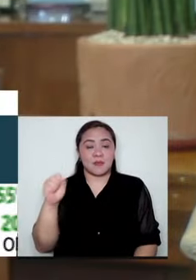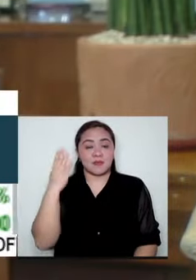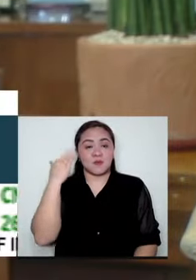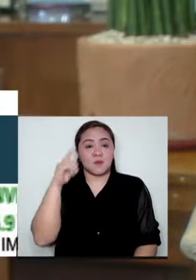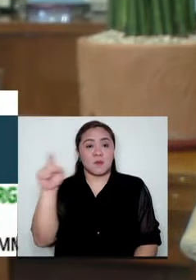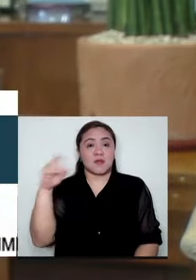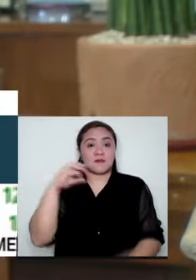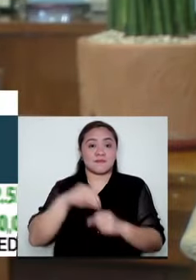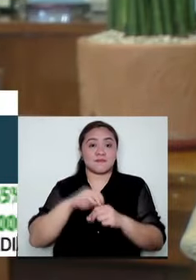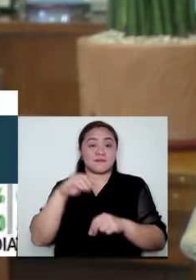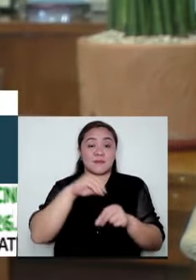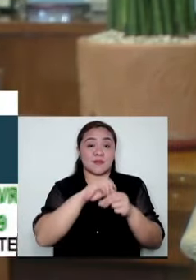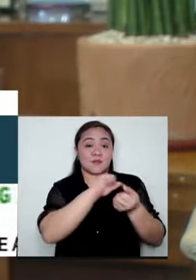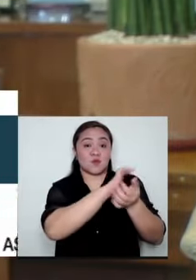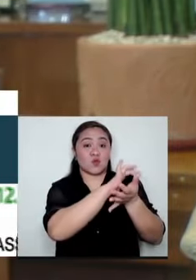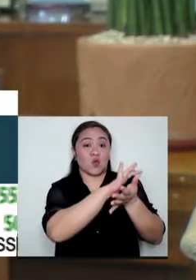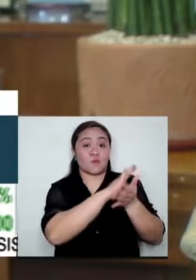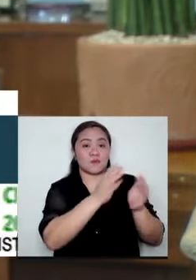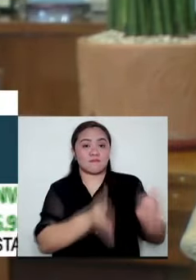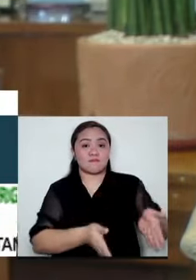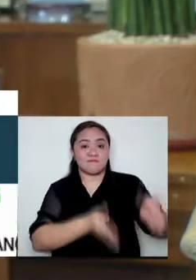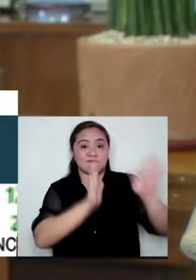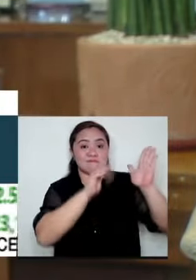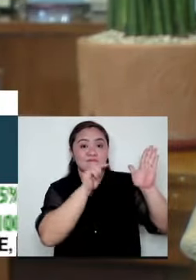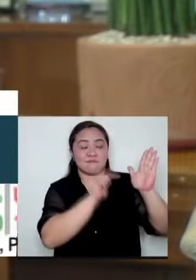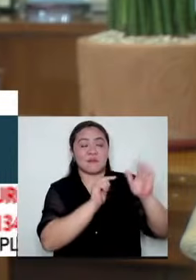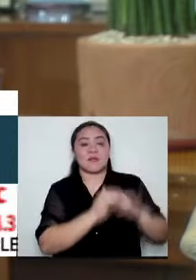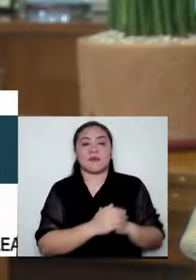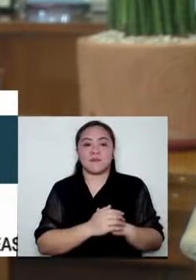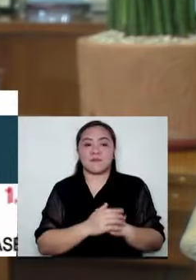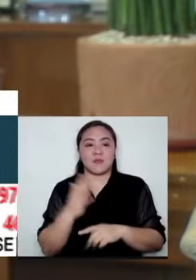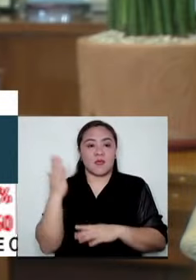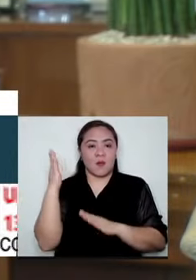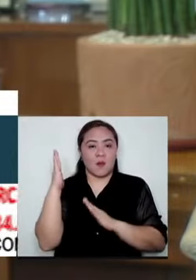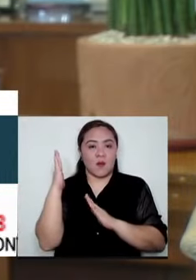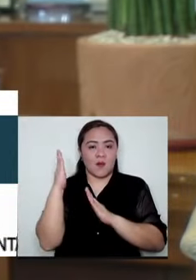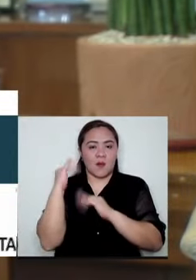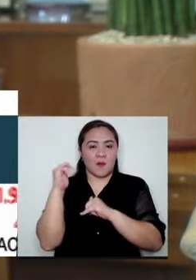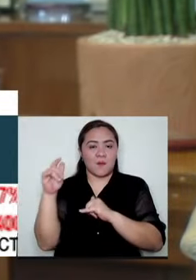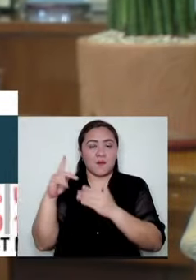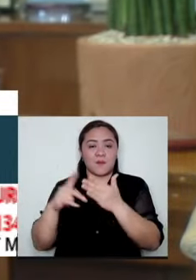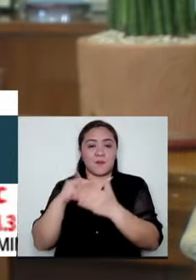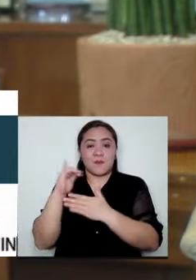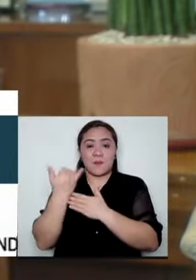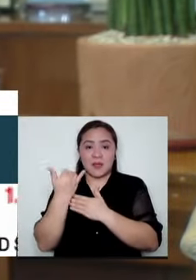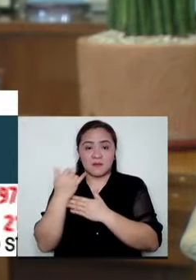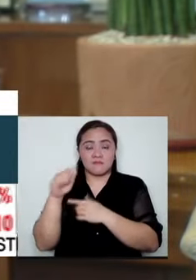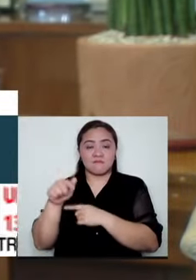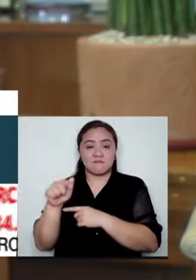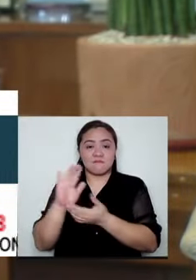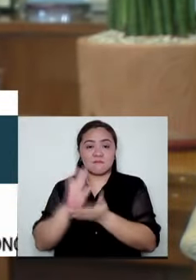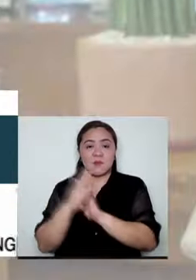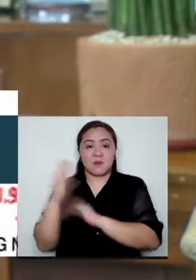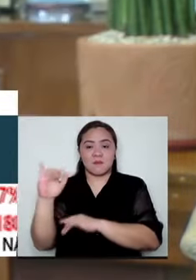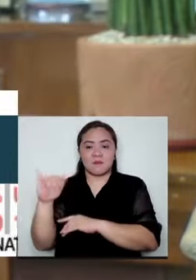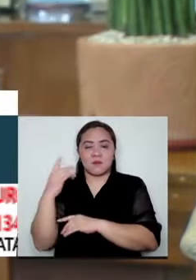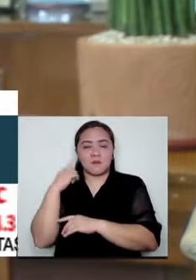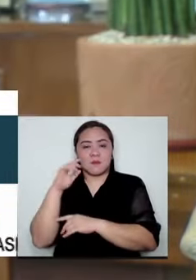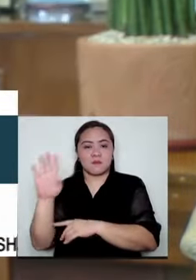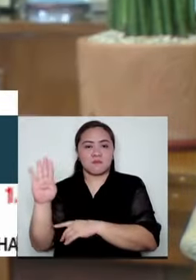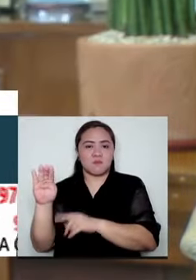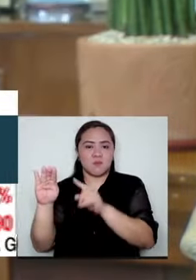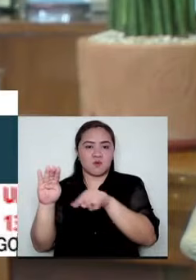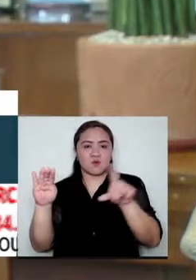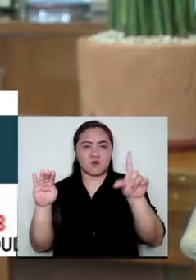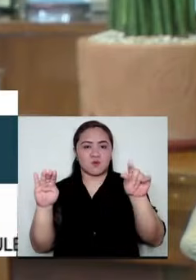namin. And we hope that the project will be completed in 14 to 20 days.